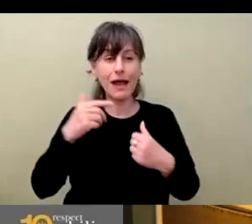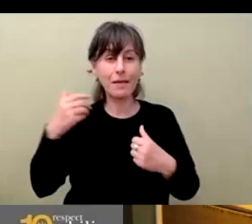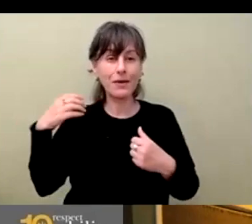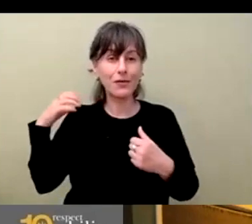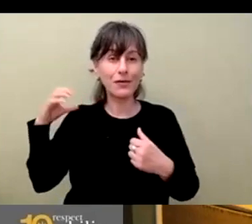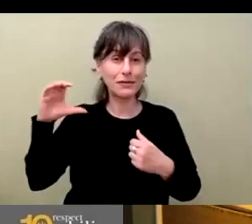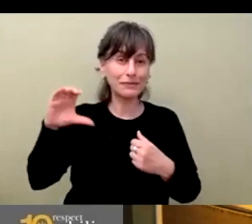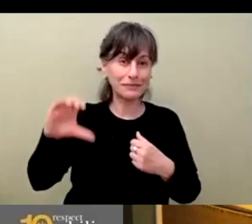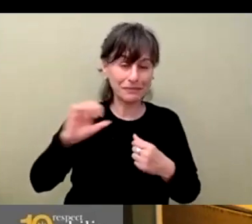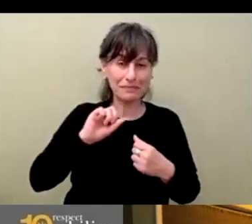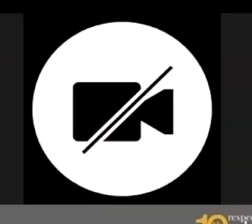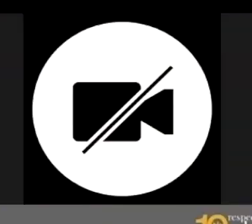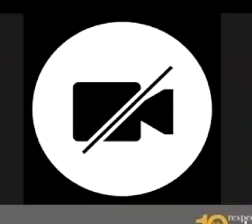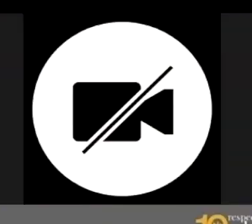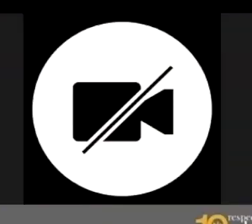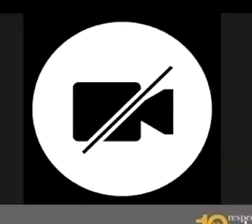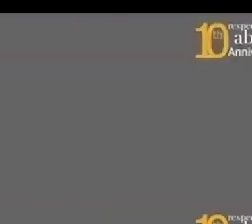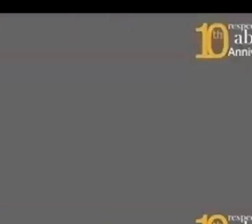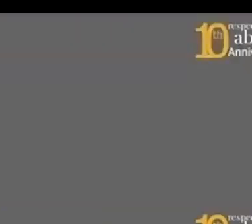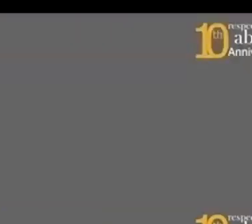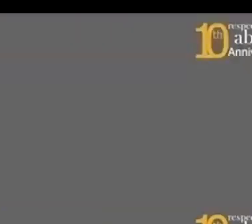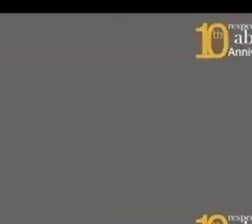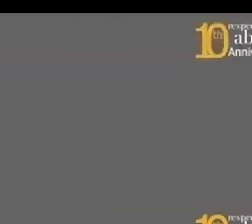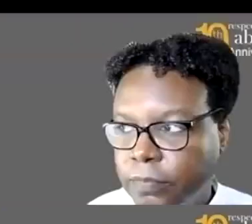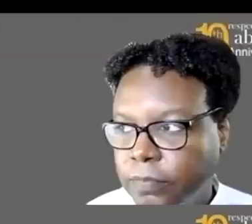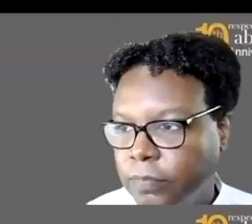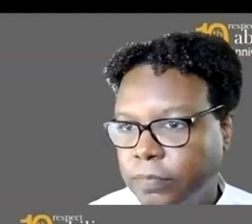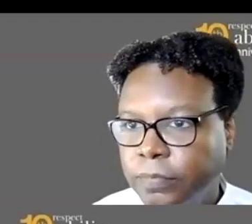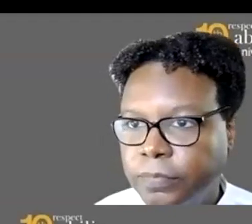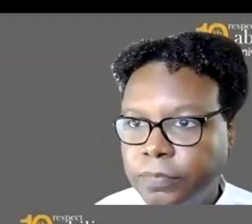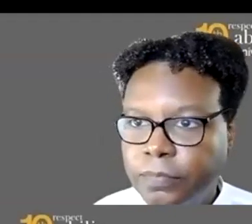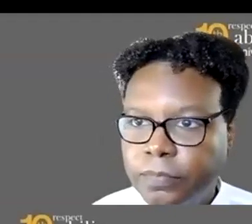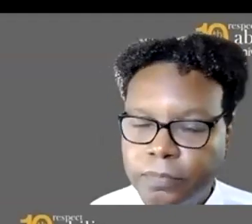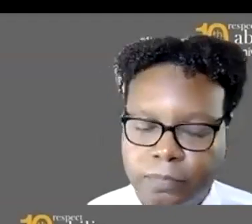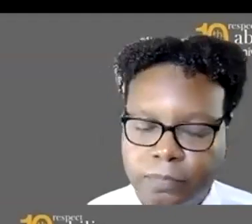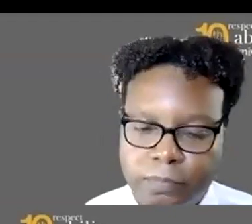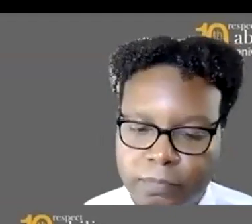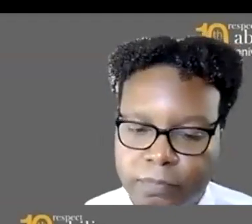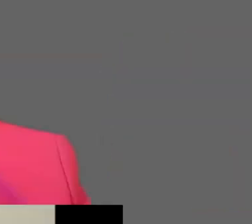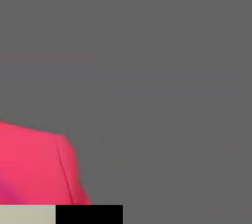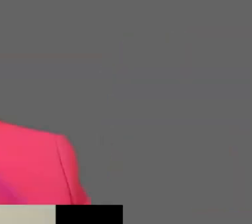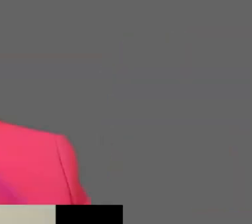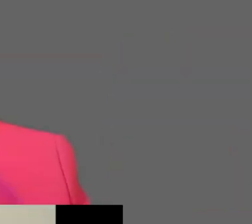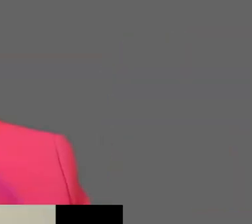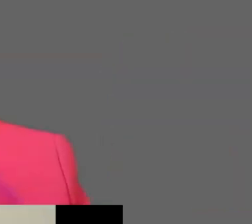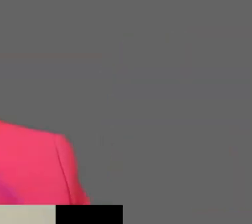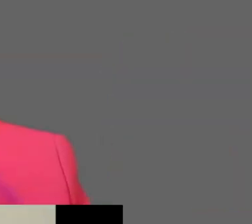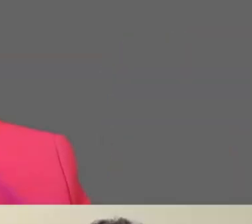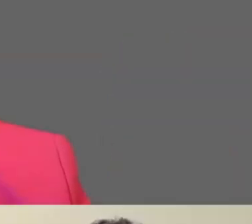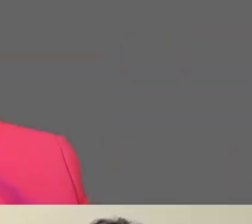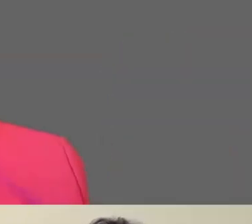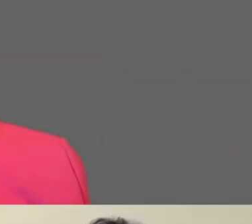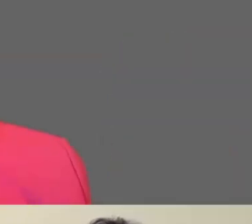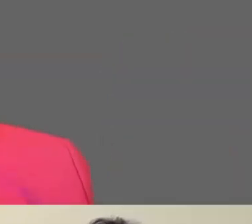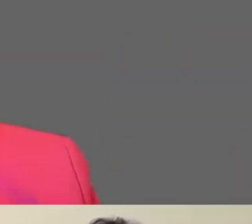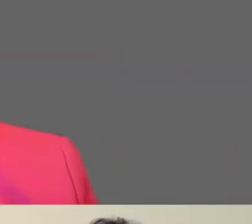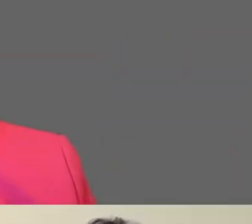baton back to my colleague, Graciano. Graciano Peterson is going to be moderating this next panel. Thank you very much.